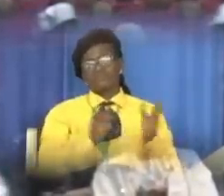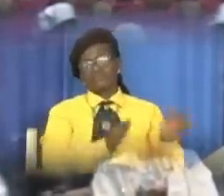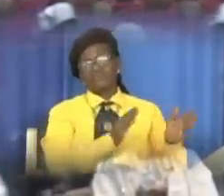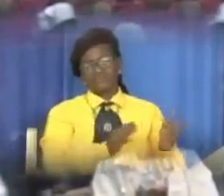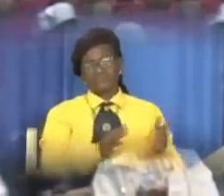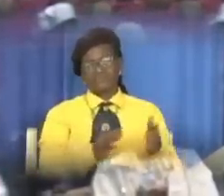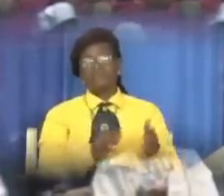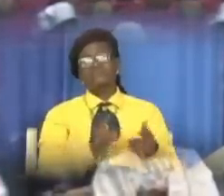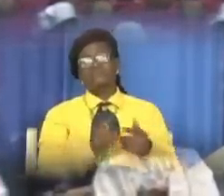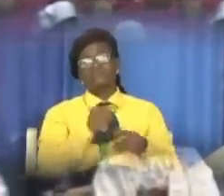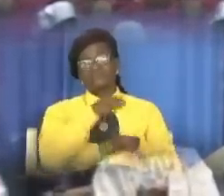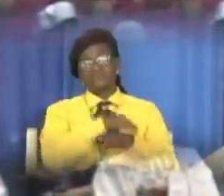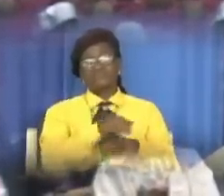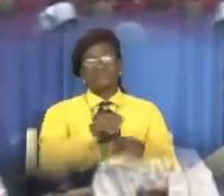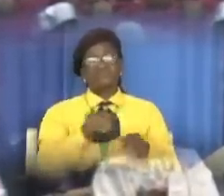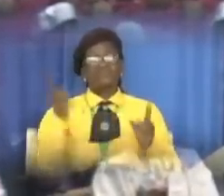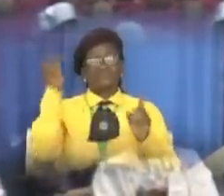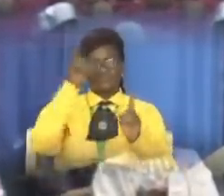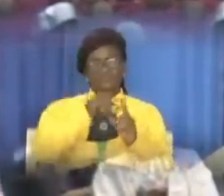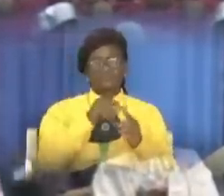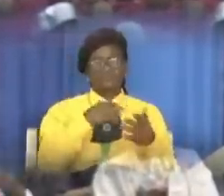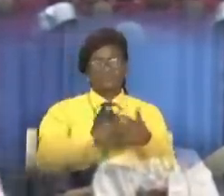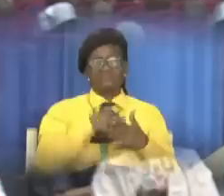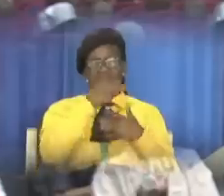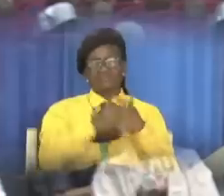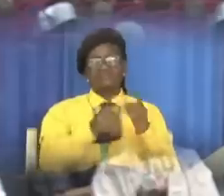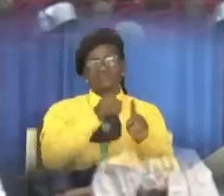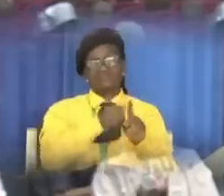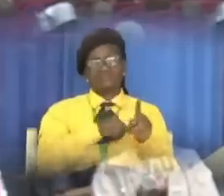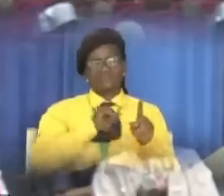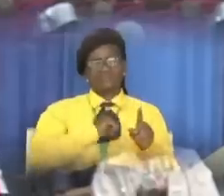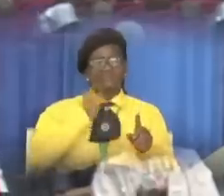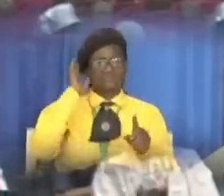the Lord tarries. I will go to